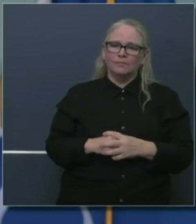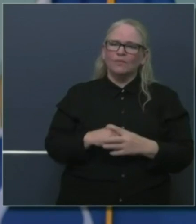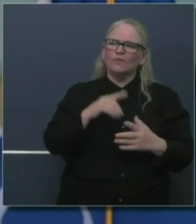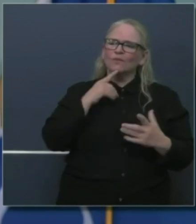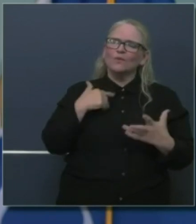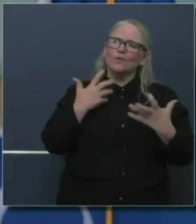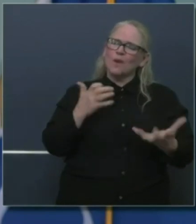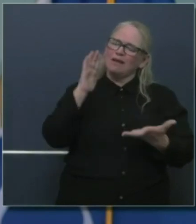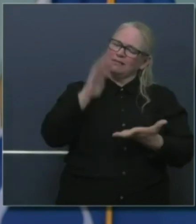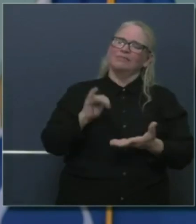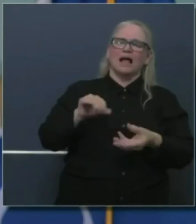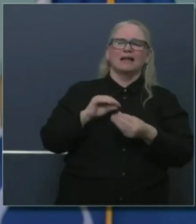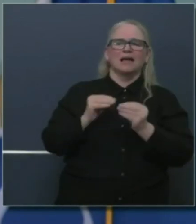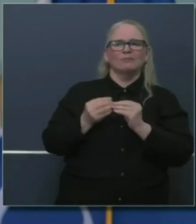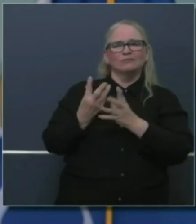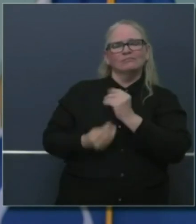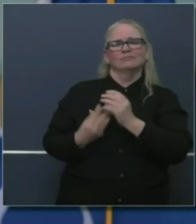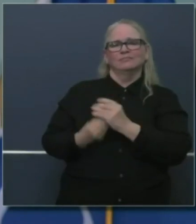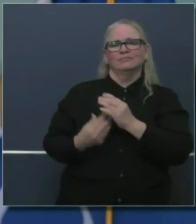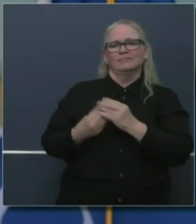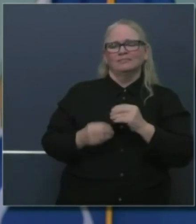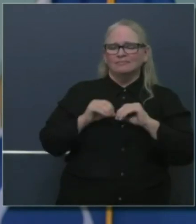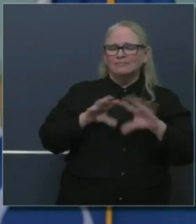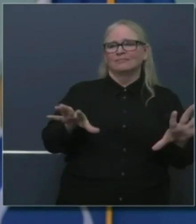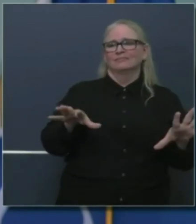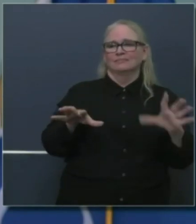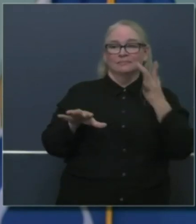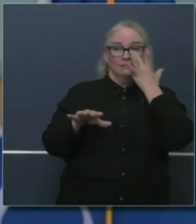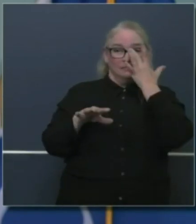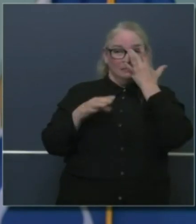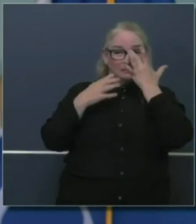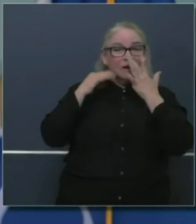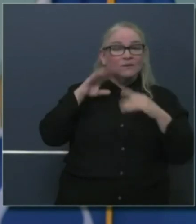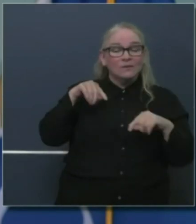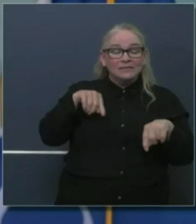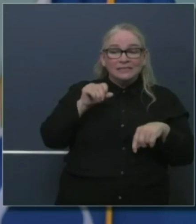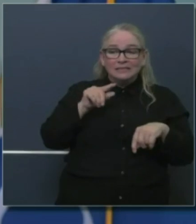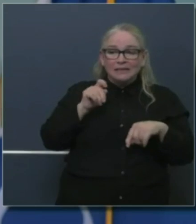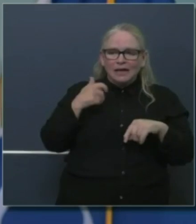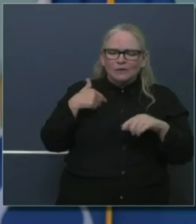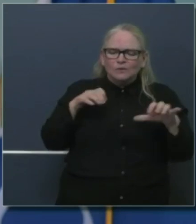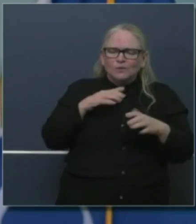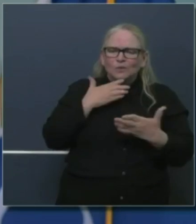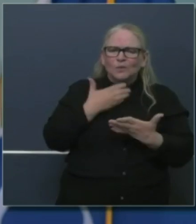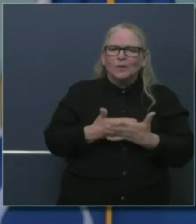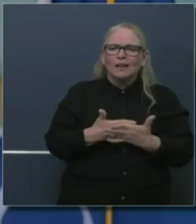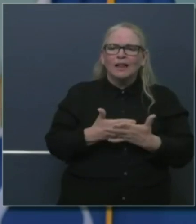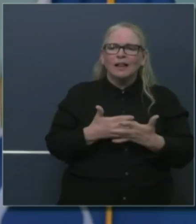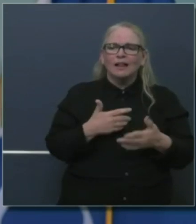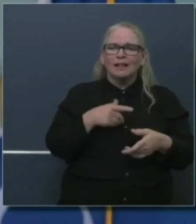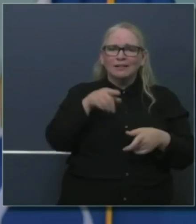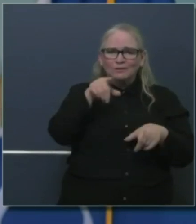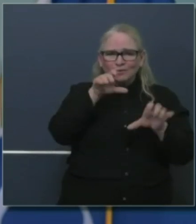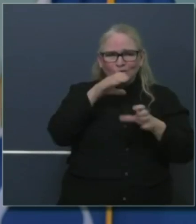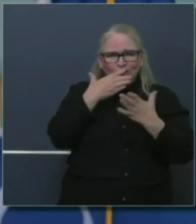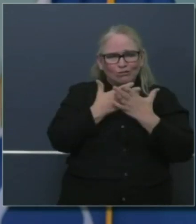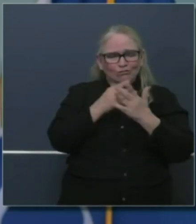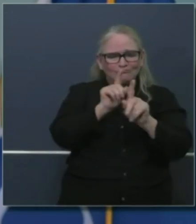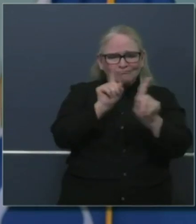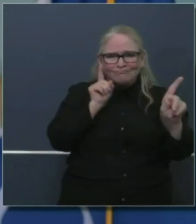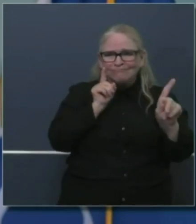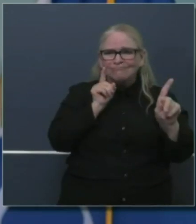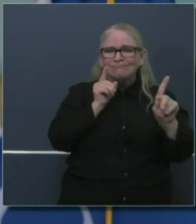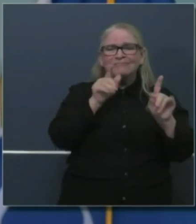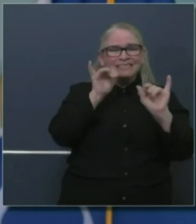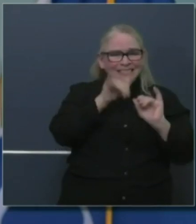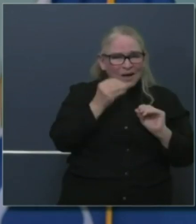We are making real progress in the state because you've all practiced physical distancing and you've abided broadly by the stay-at-home order, but